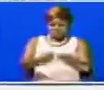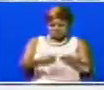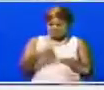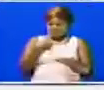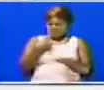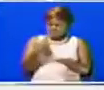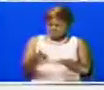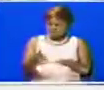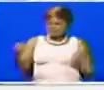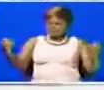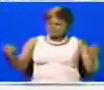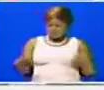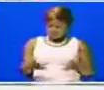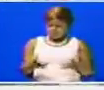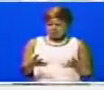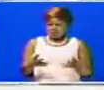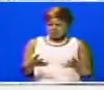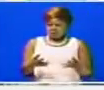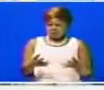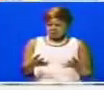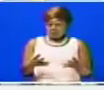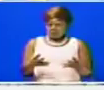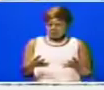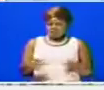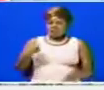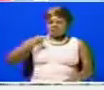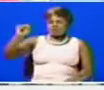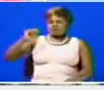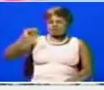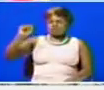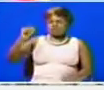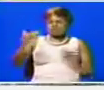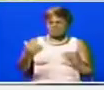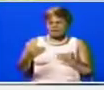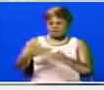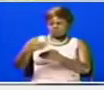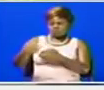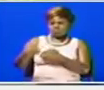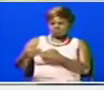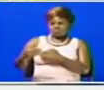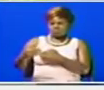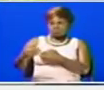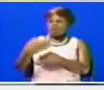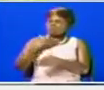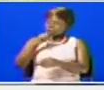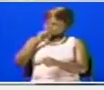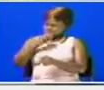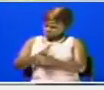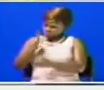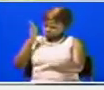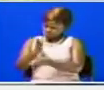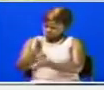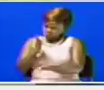stating explicitly that it will be bare-knuckle politics now henceforth. What I want to assure them is